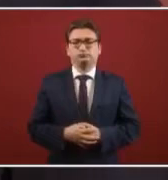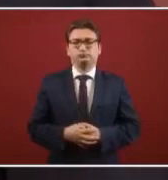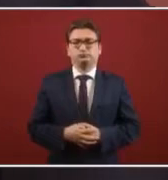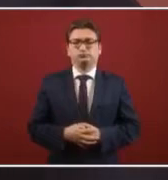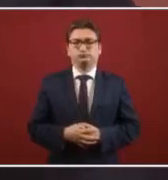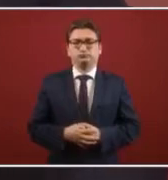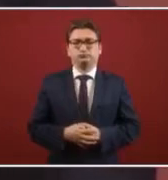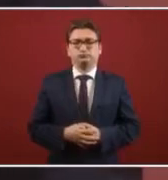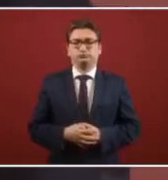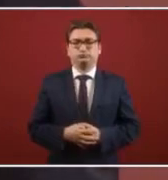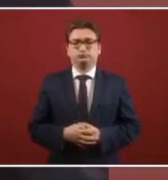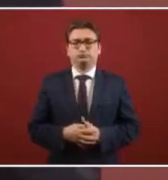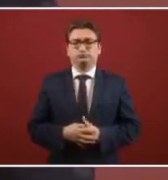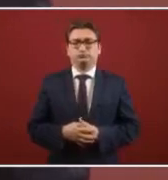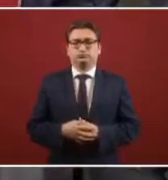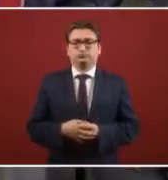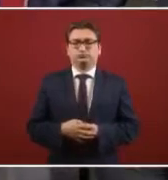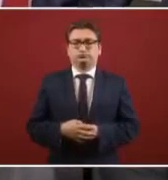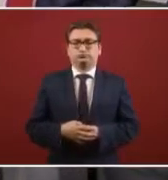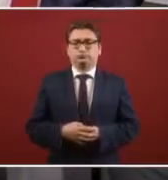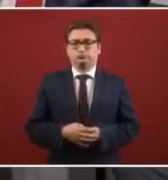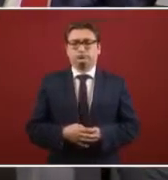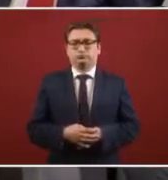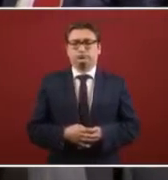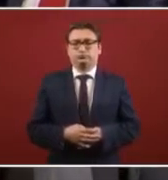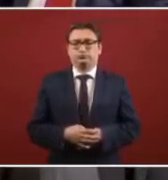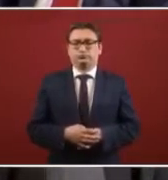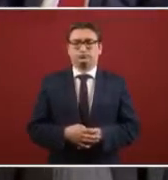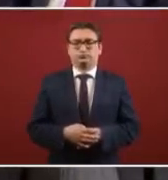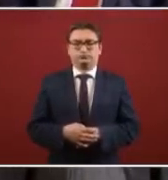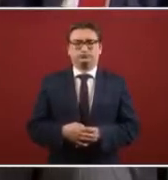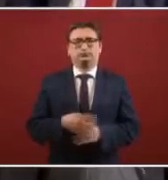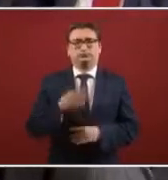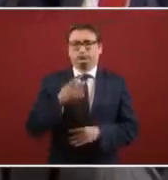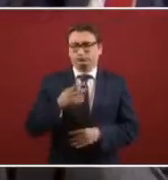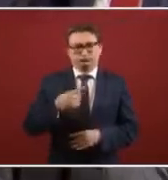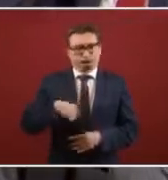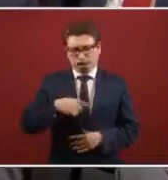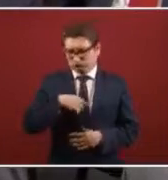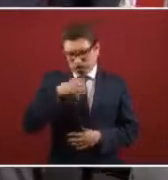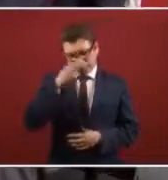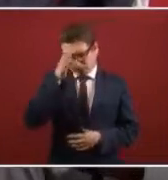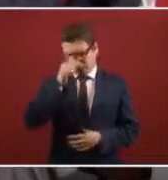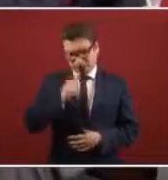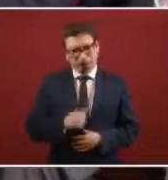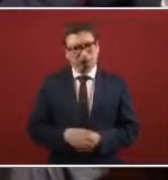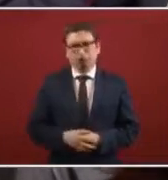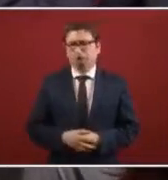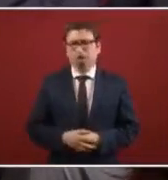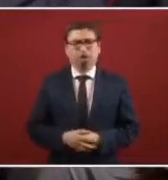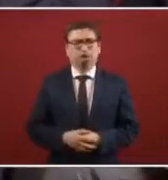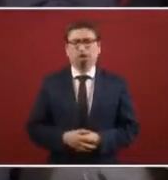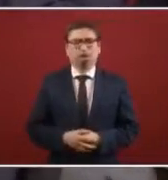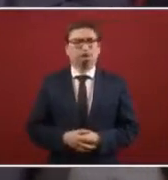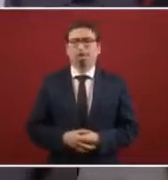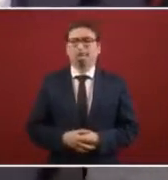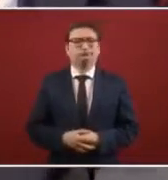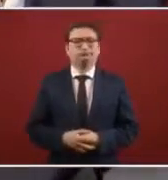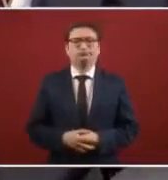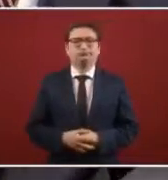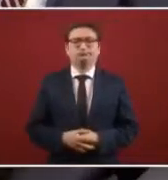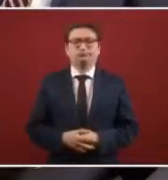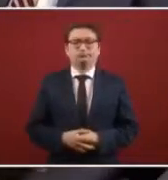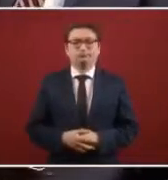Entonces, So therefore, no estamos de acuerdo we are not in agreement con